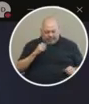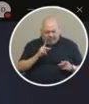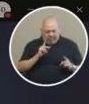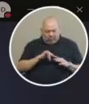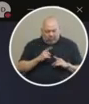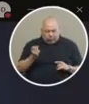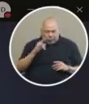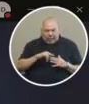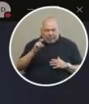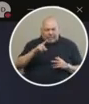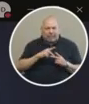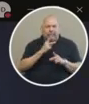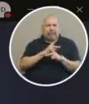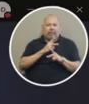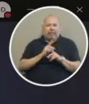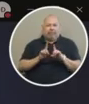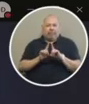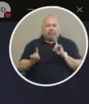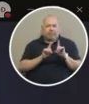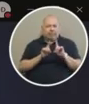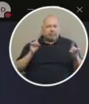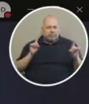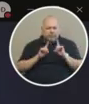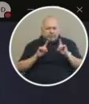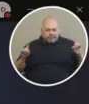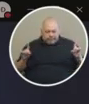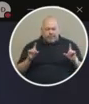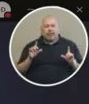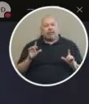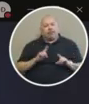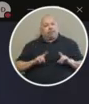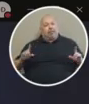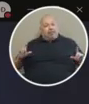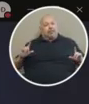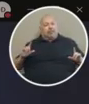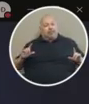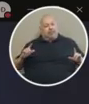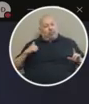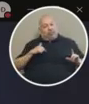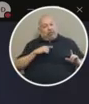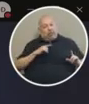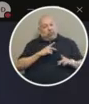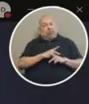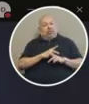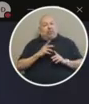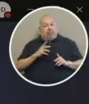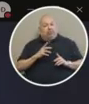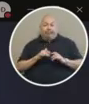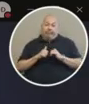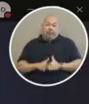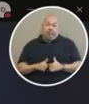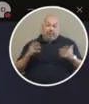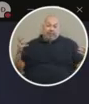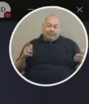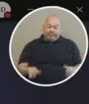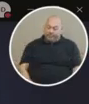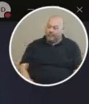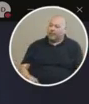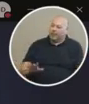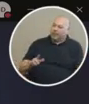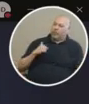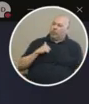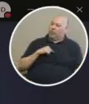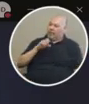the necessity to keep the social distancing. But other than that, all we can do is keep up with the compliance, sir. We